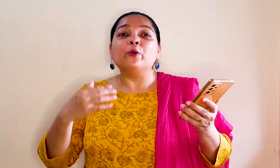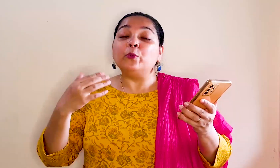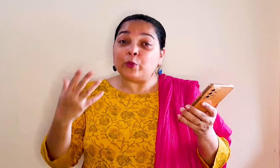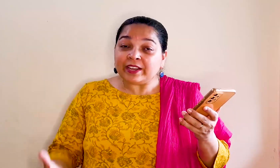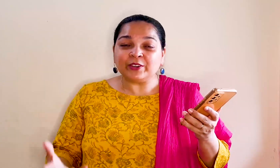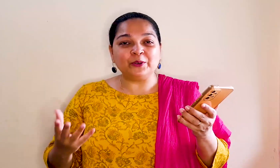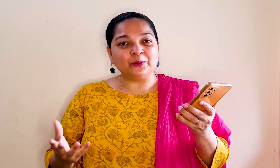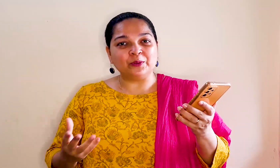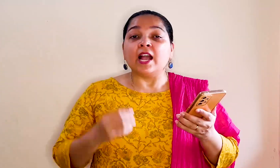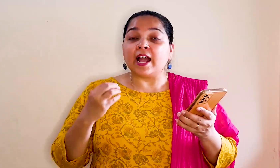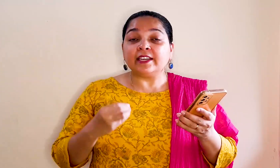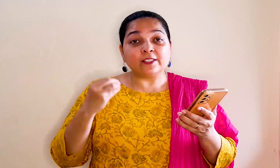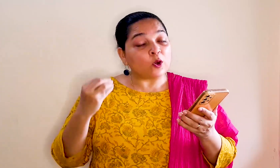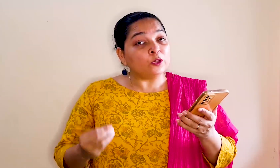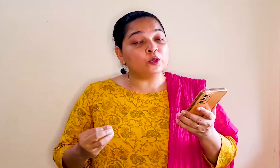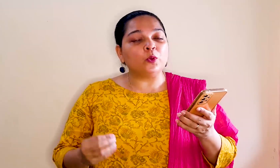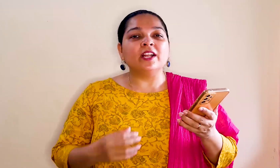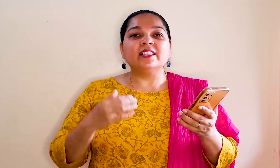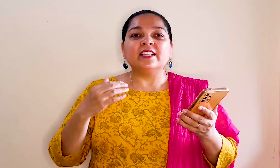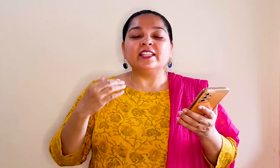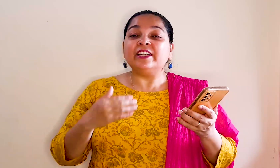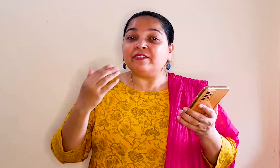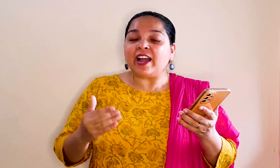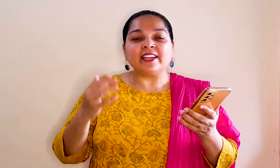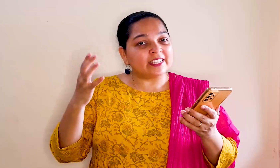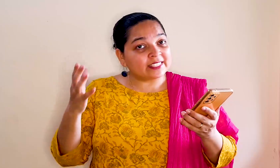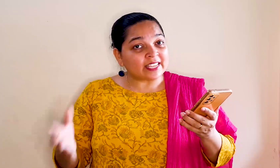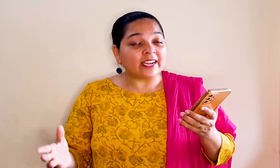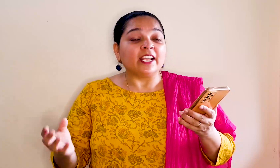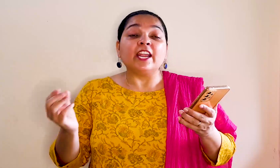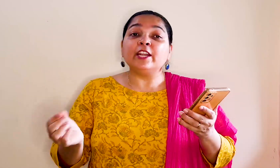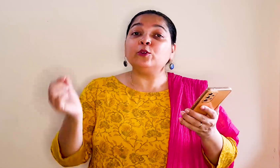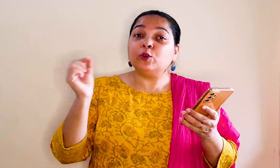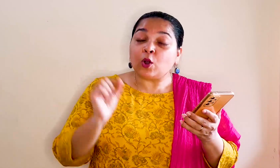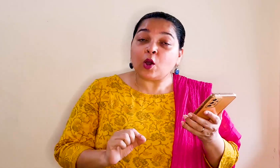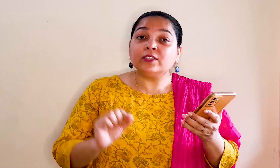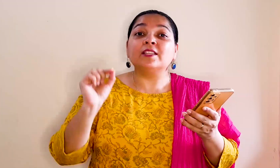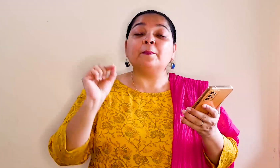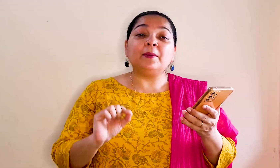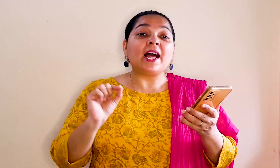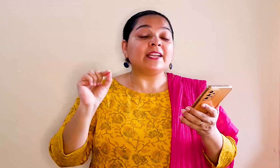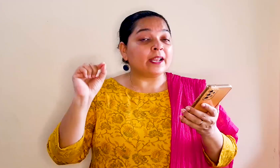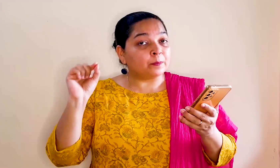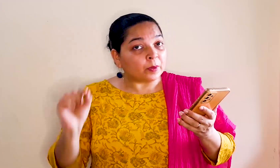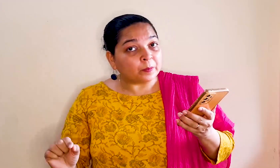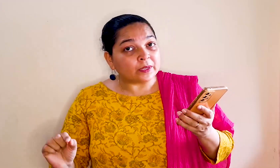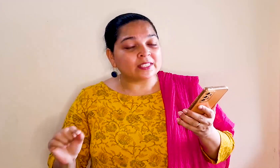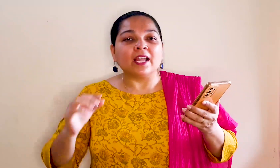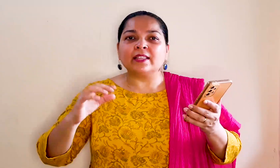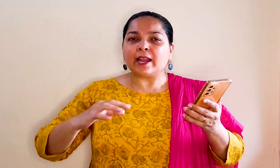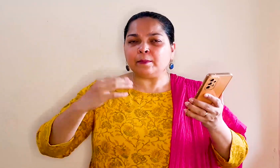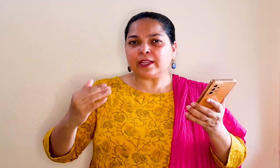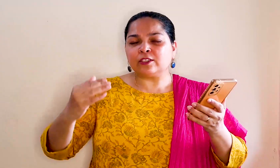do, when to do. And it is also the divine insight into God's plan and